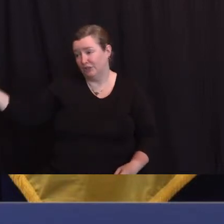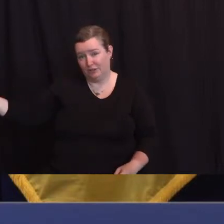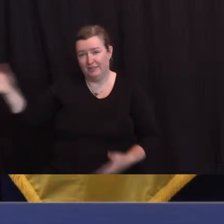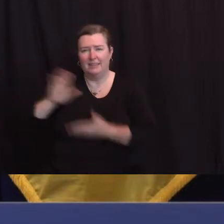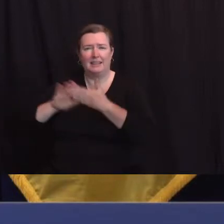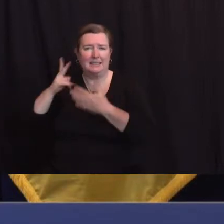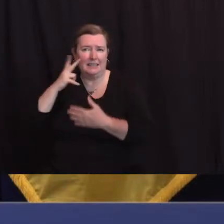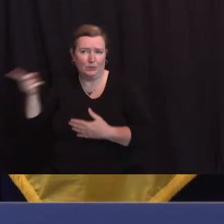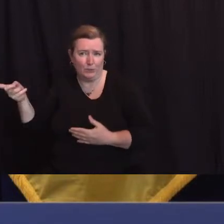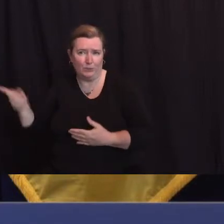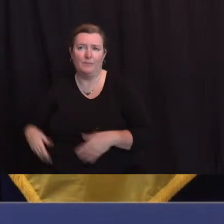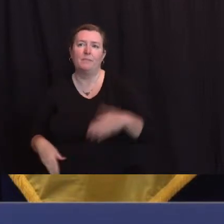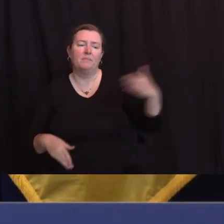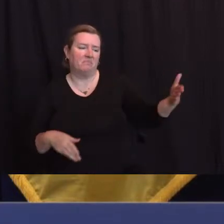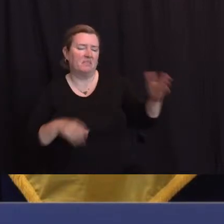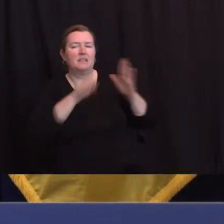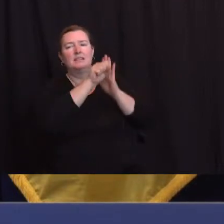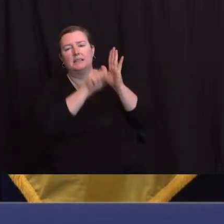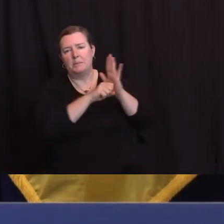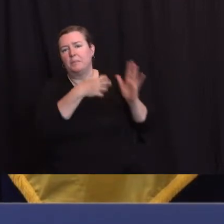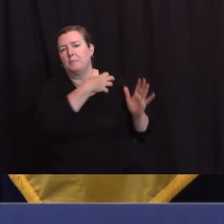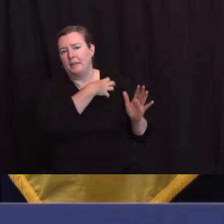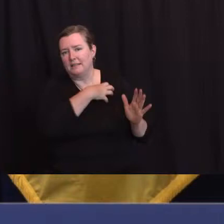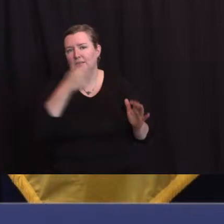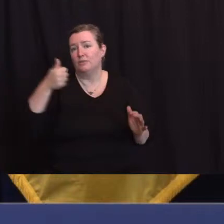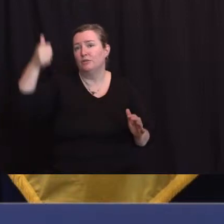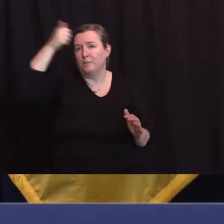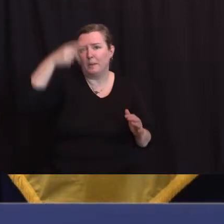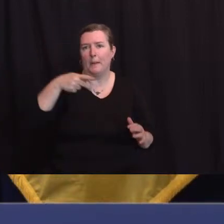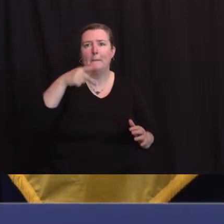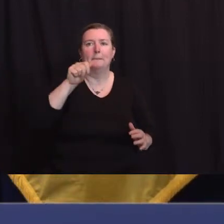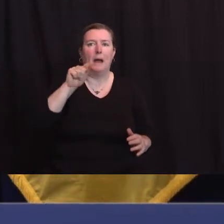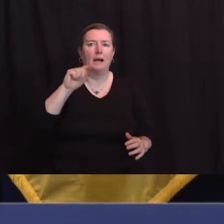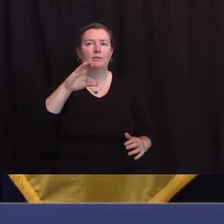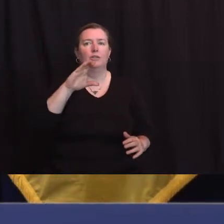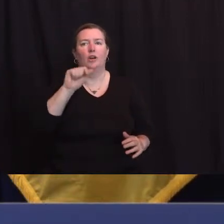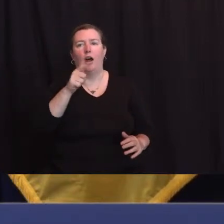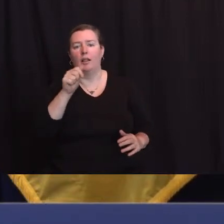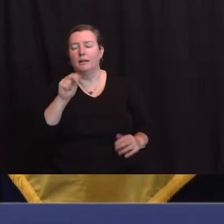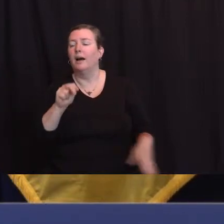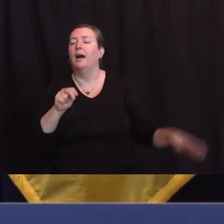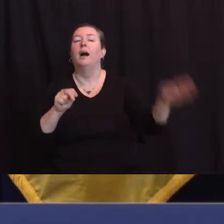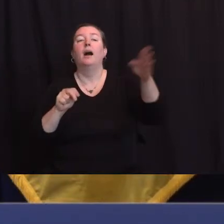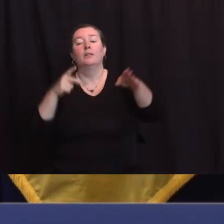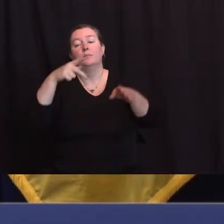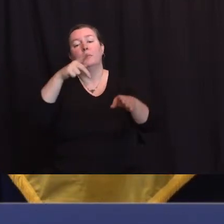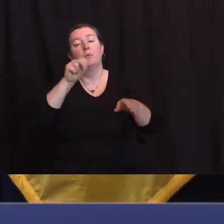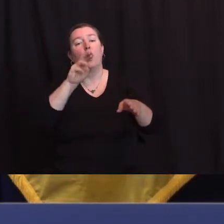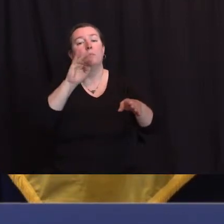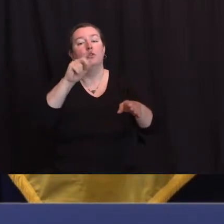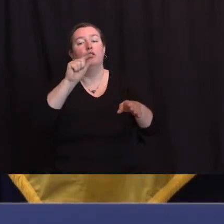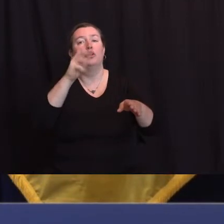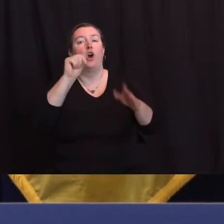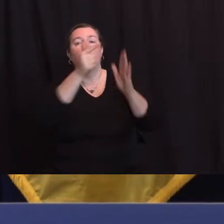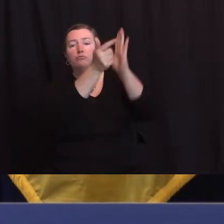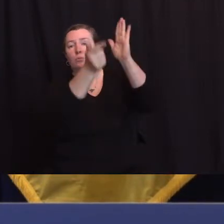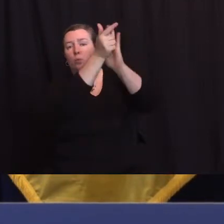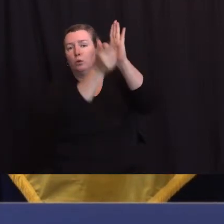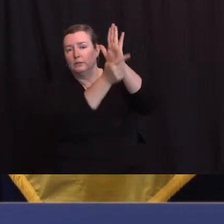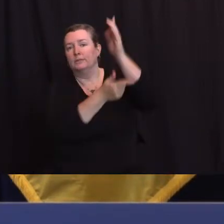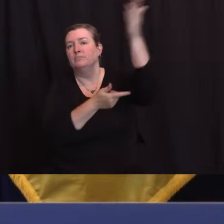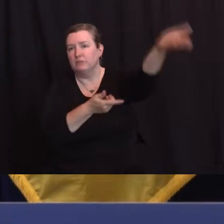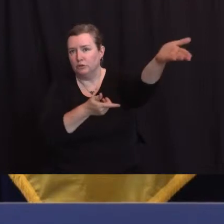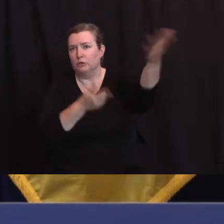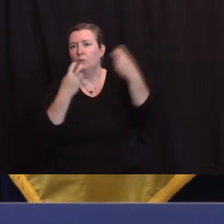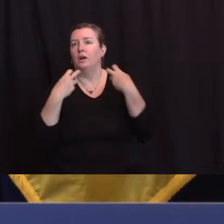Police, Colonel Pat Callahan. We have Chief Counsel Paramel Garg. As a cast of thousands, and a particular treat to have the First